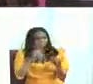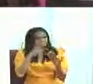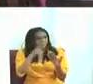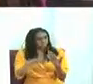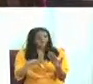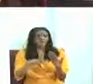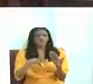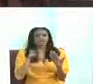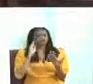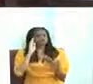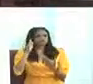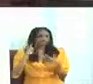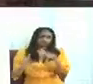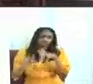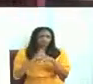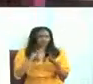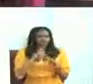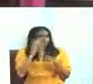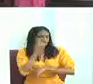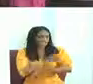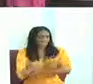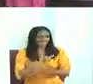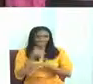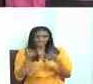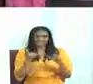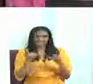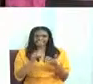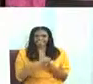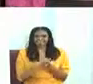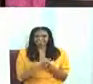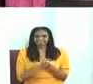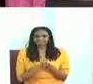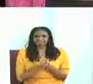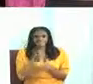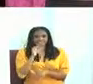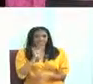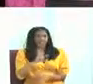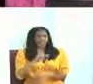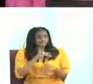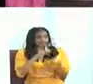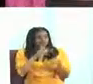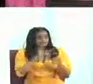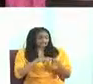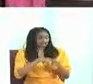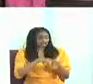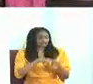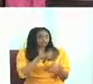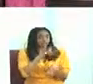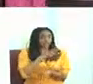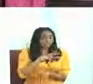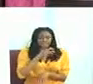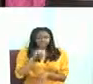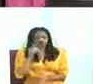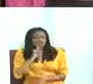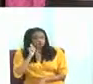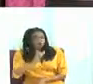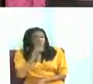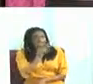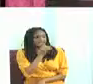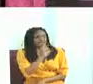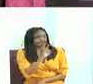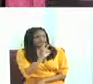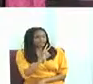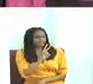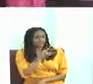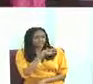on special days like today, which is National Women and Girls AIDS and HIV Awareness